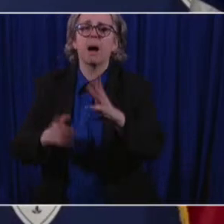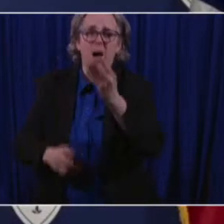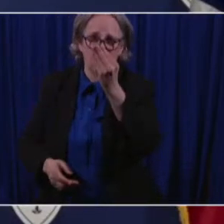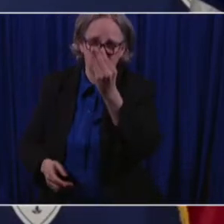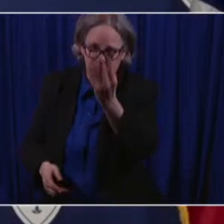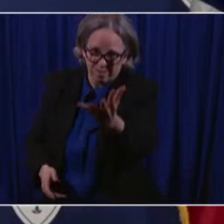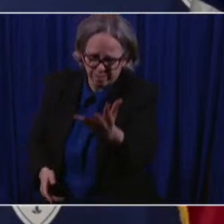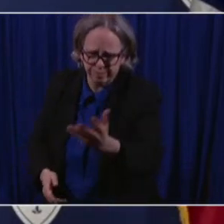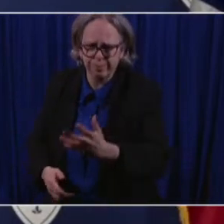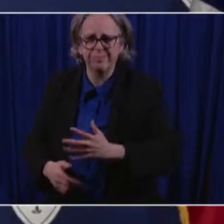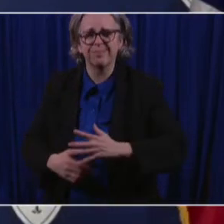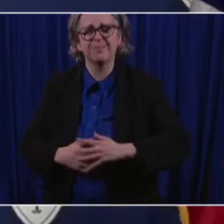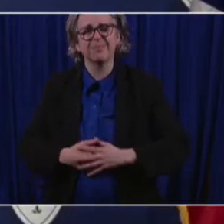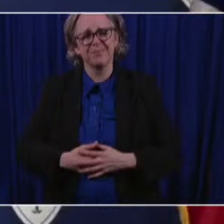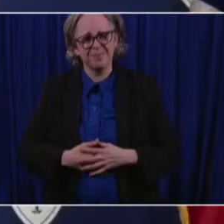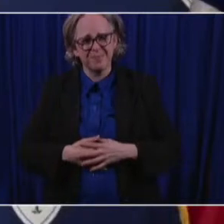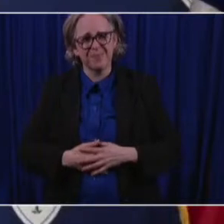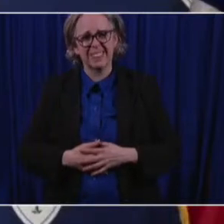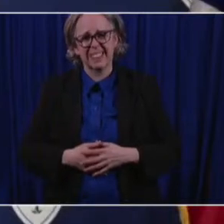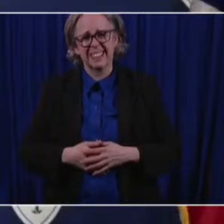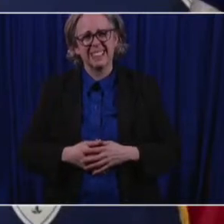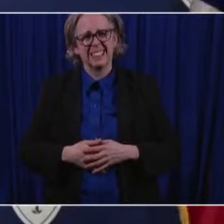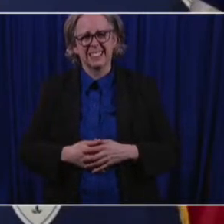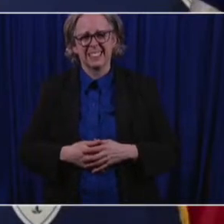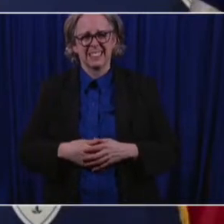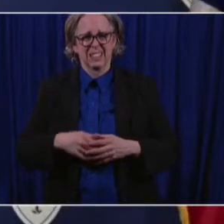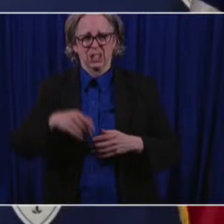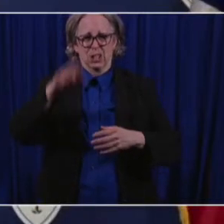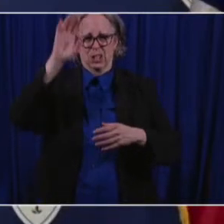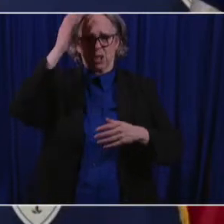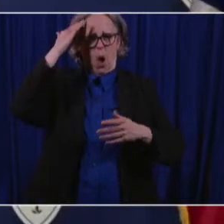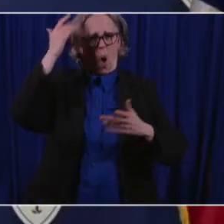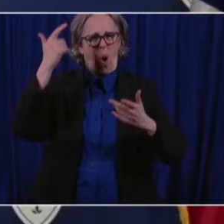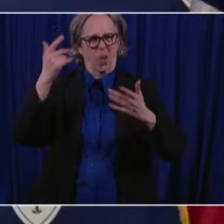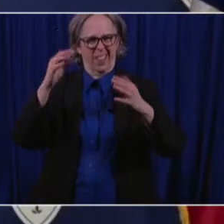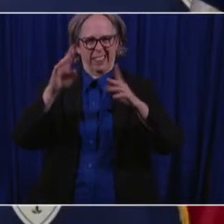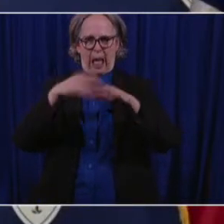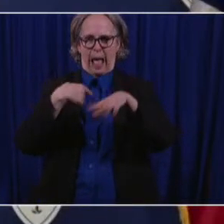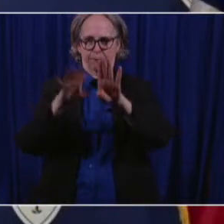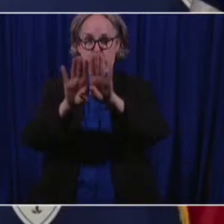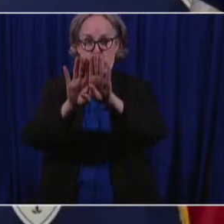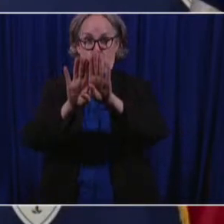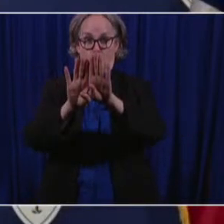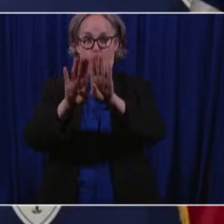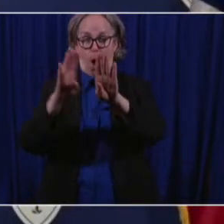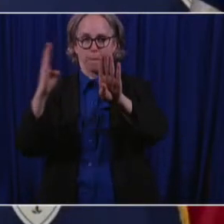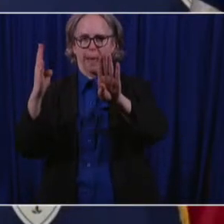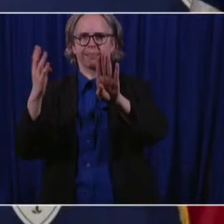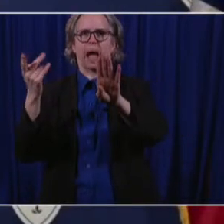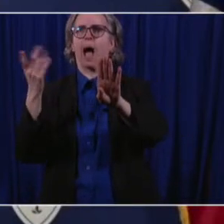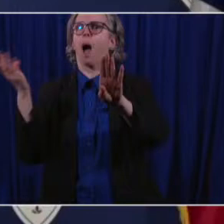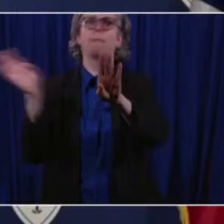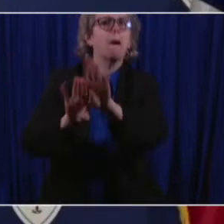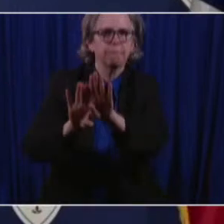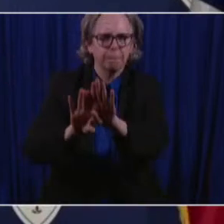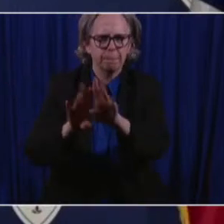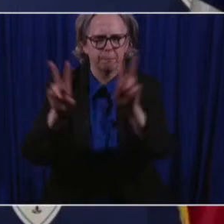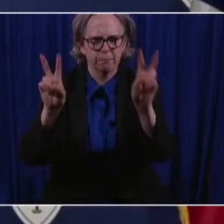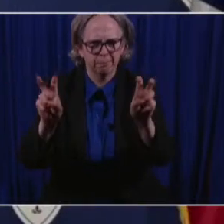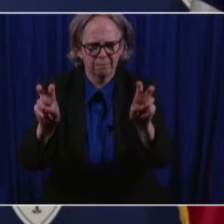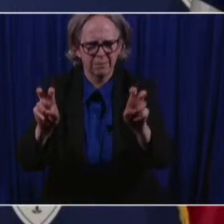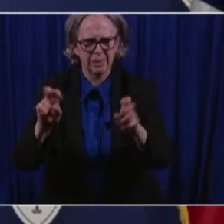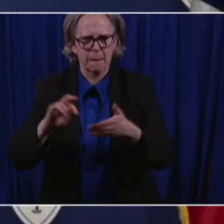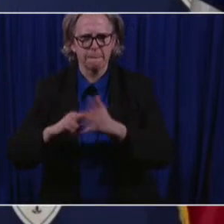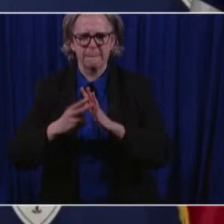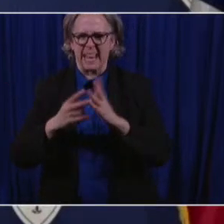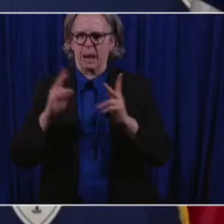door was closed, to dramatically slow down the amount of hacking that was going on, to slow down